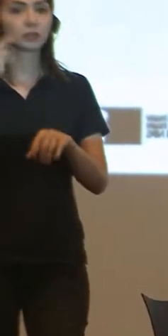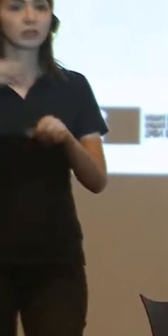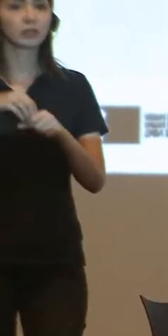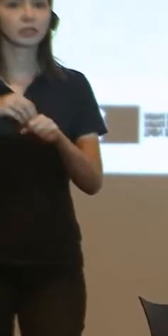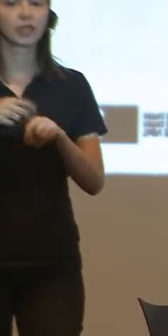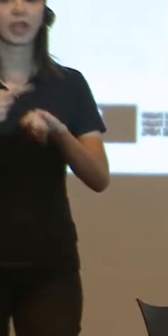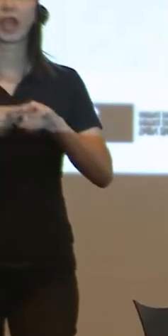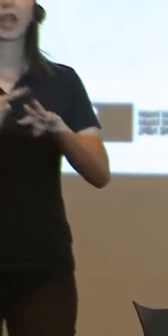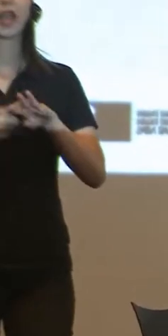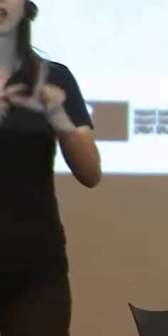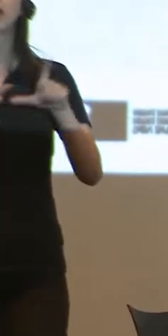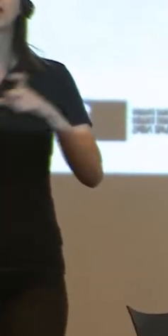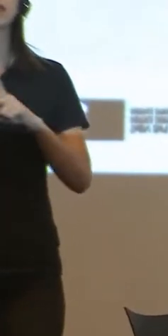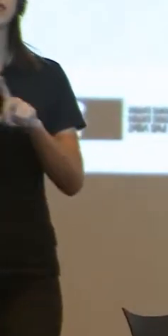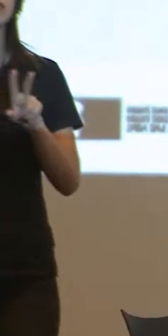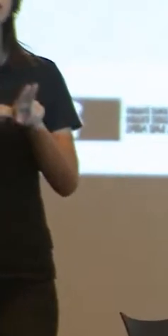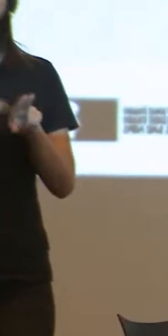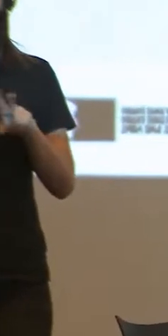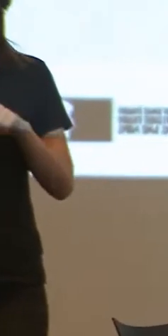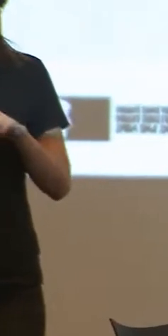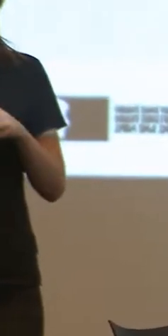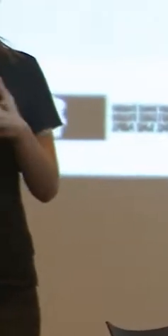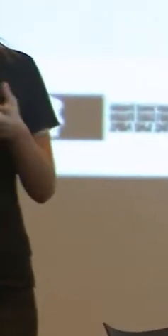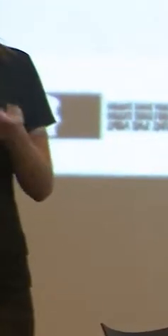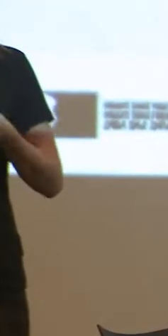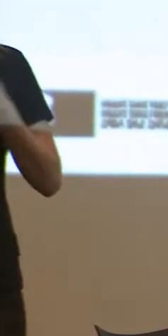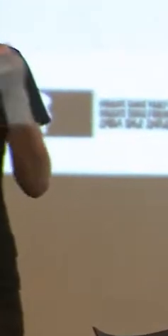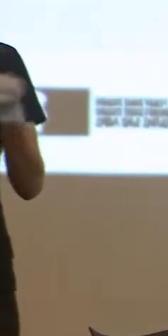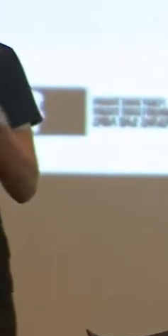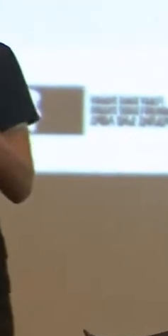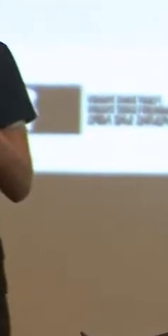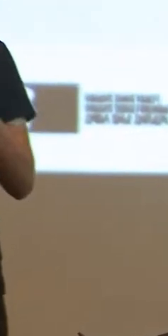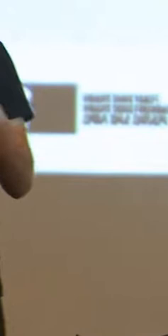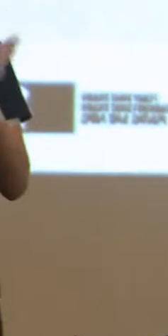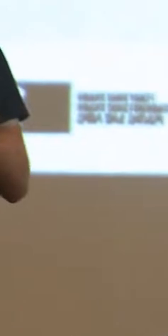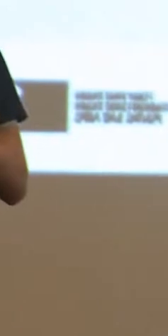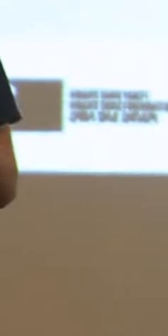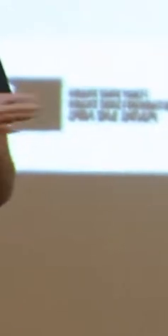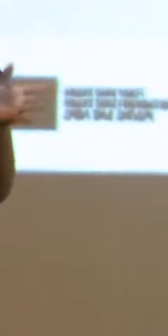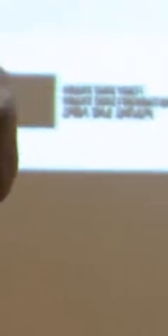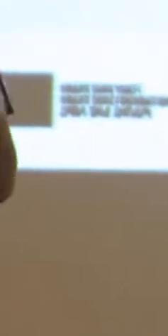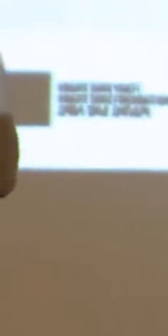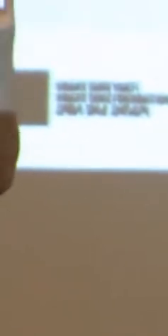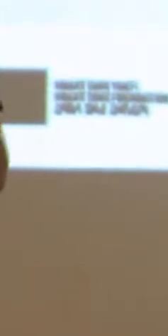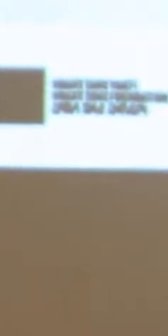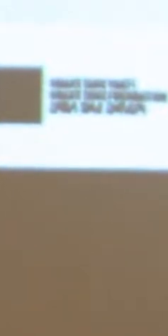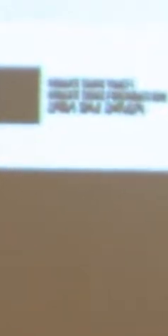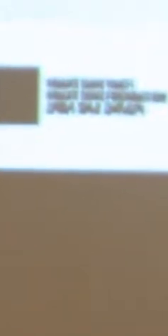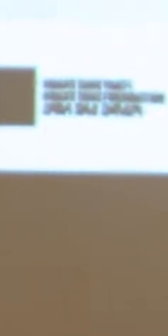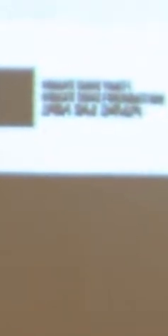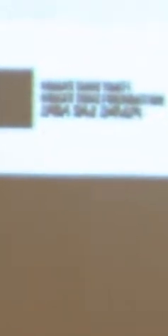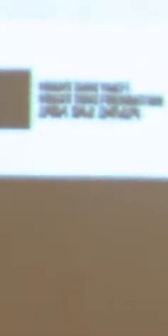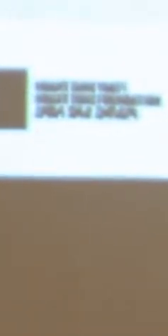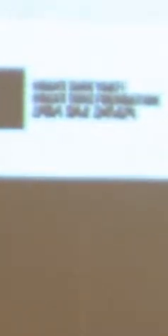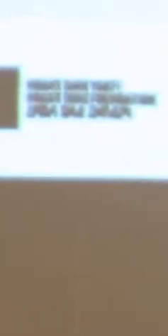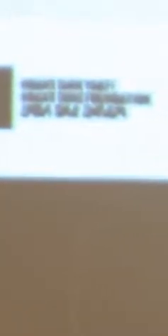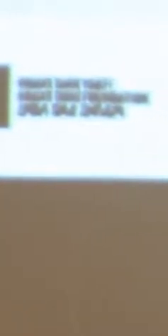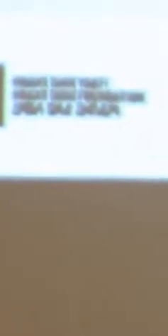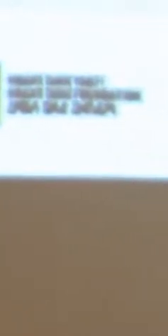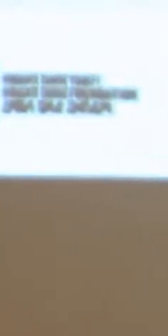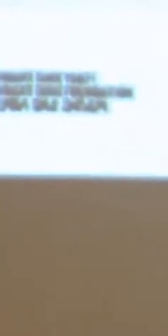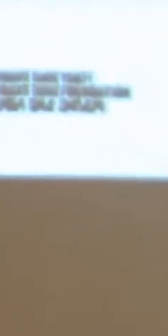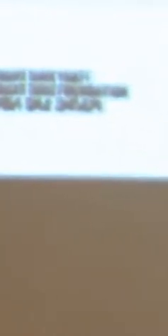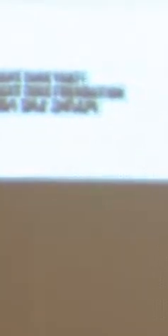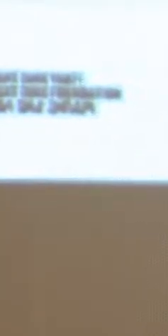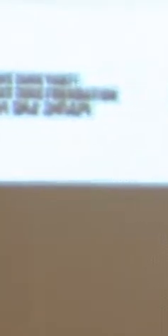reorient its work after 2010 when the current governing party fides led by prime